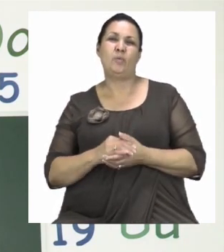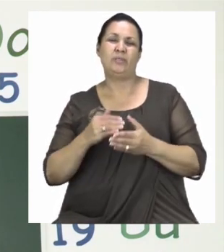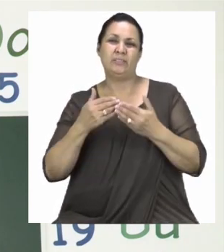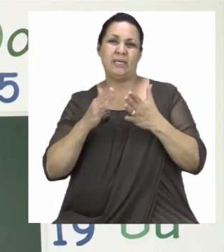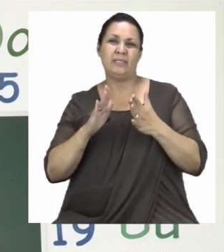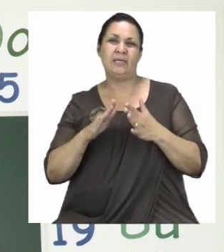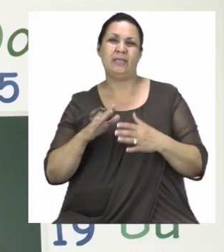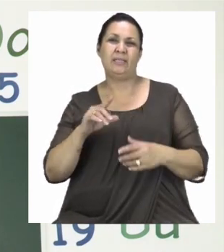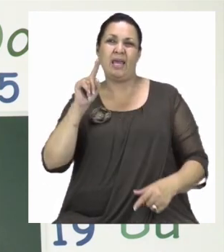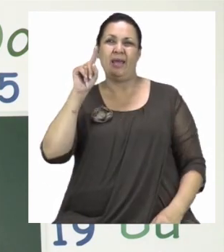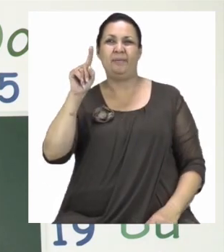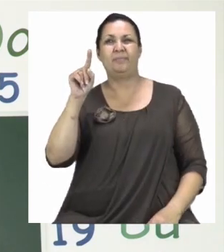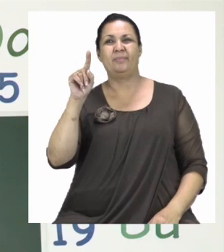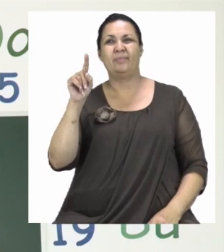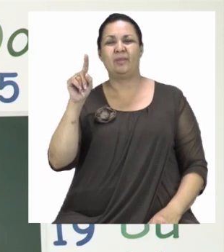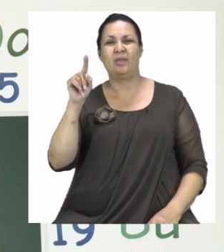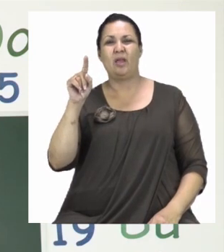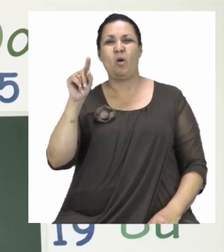let's go.